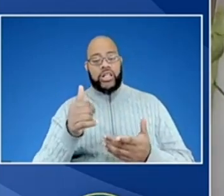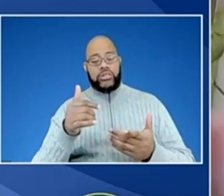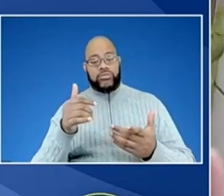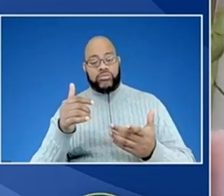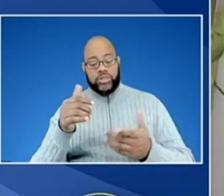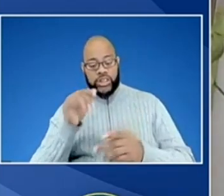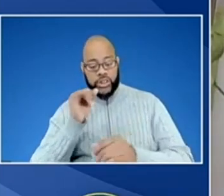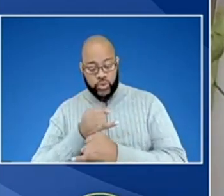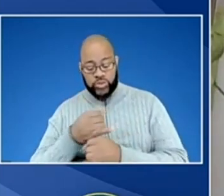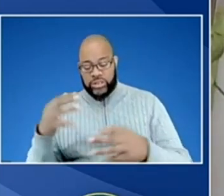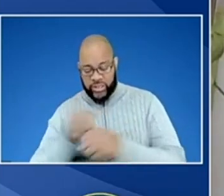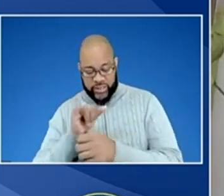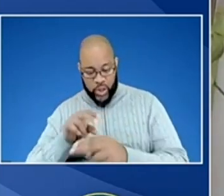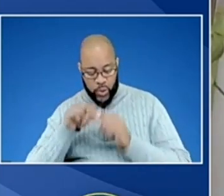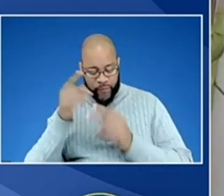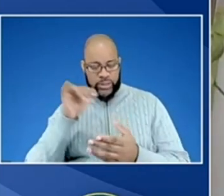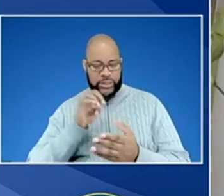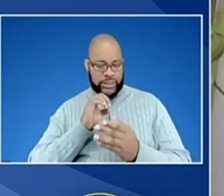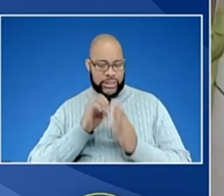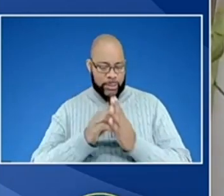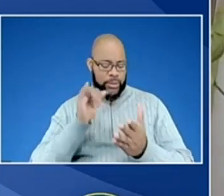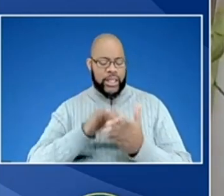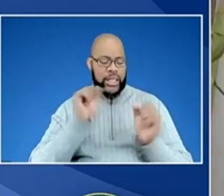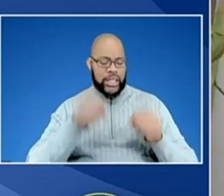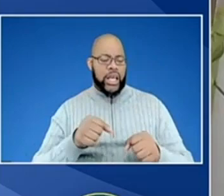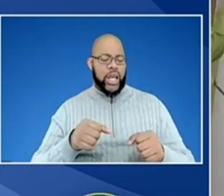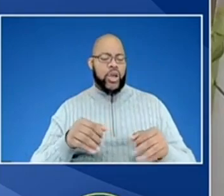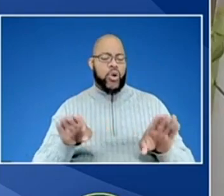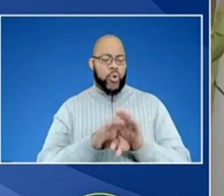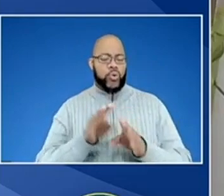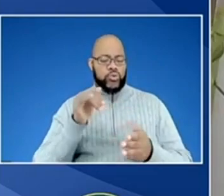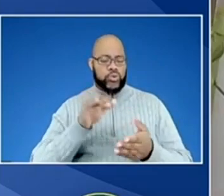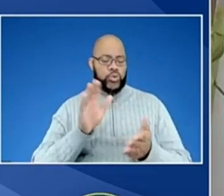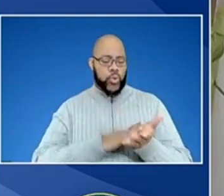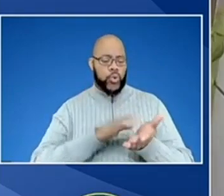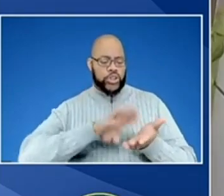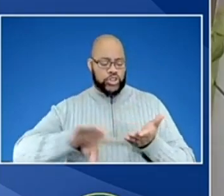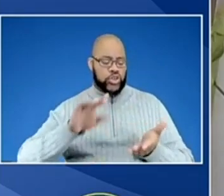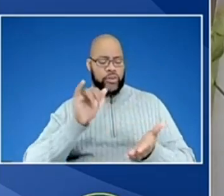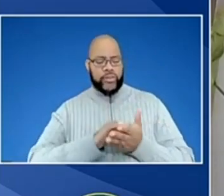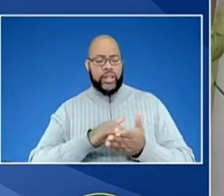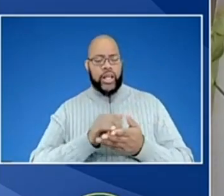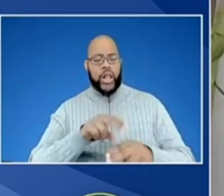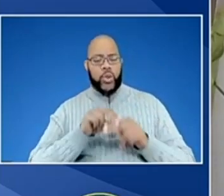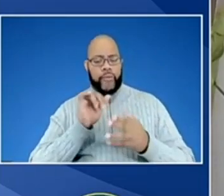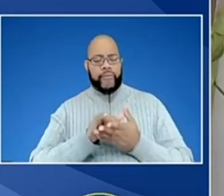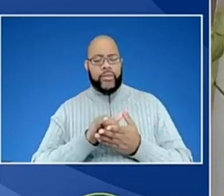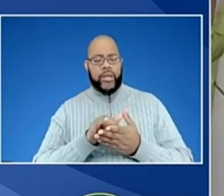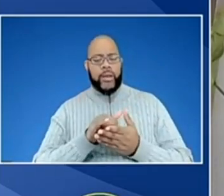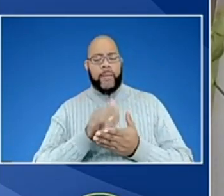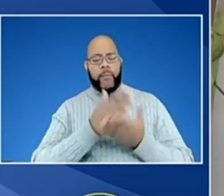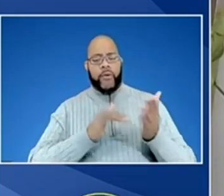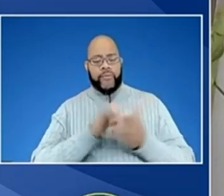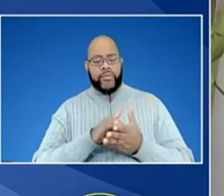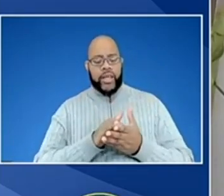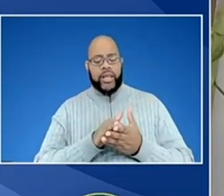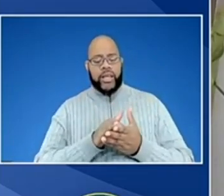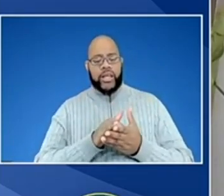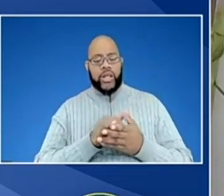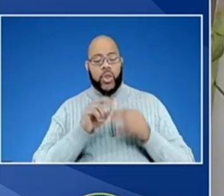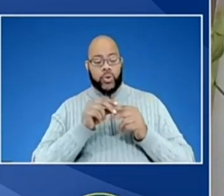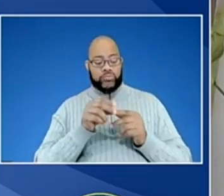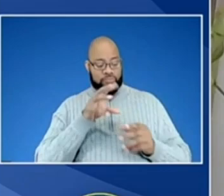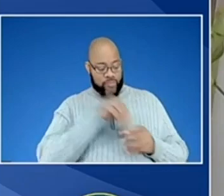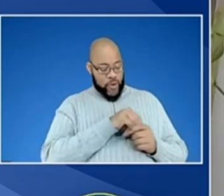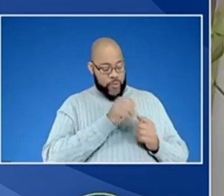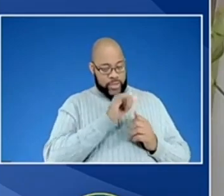loans, they're still, for example, eligible for post-school discharge of the underlying loan to the extent that the portion of the consolidation loan is comprised